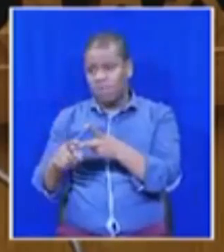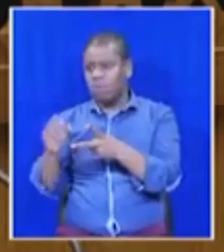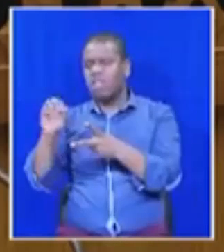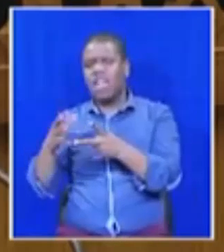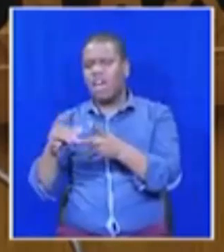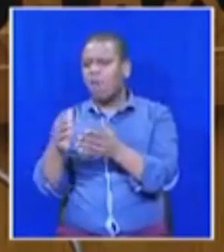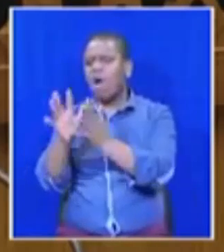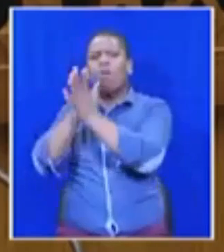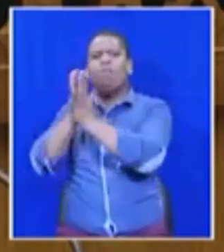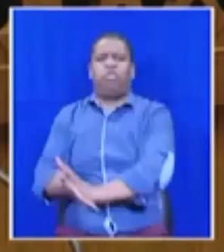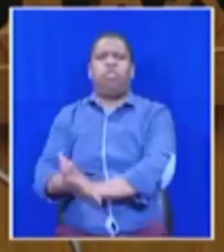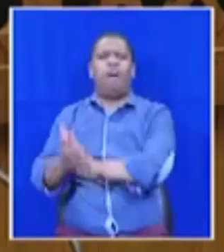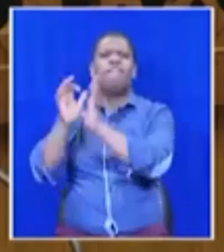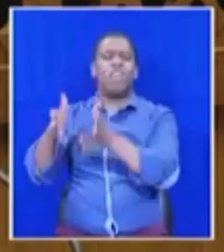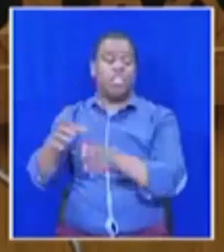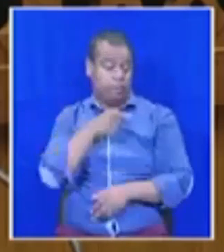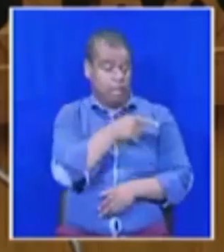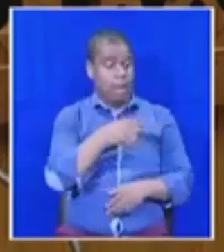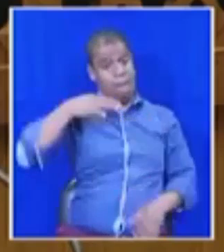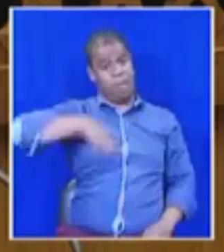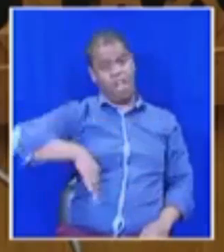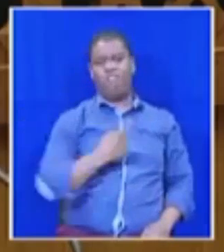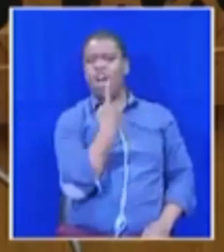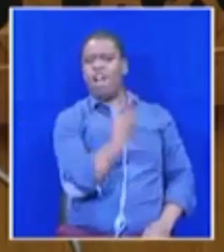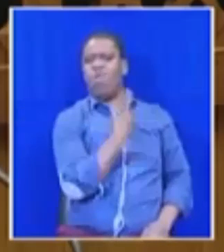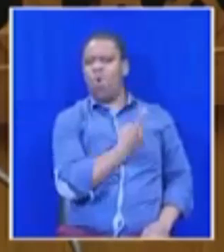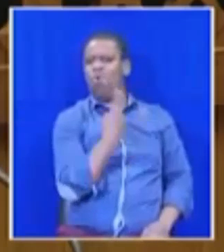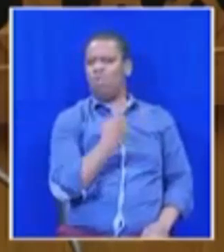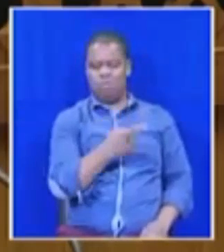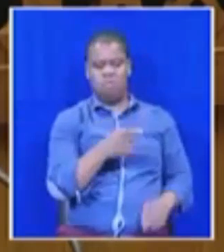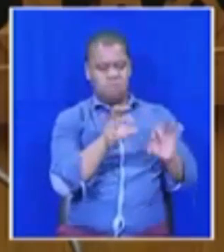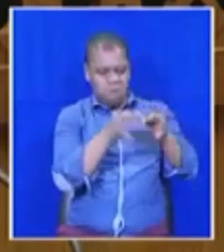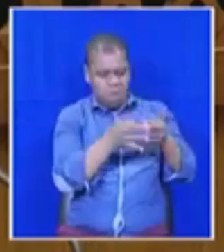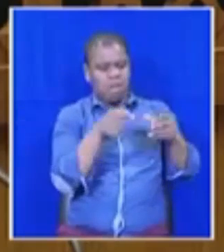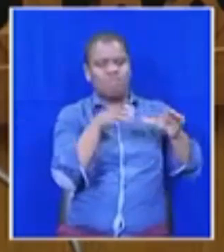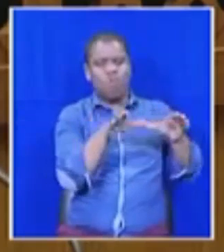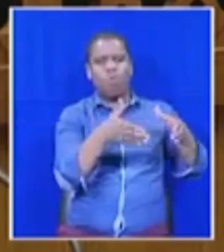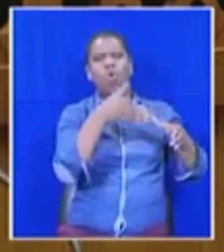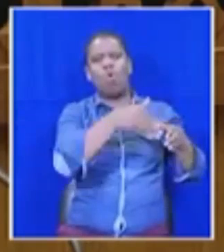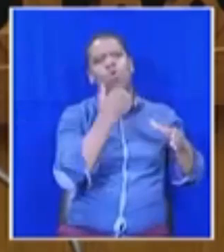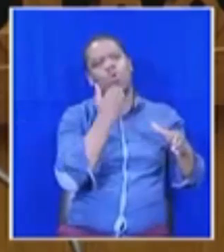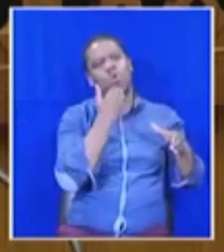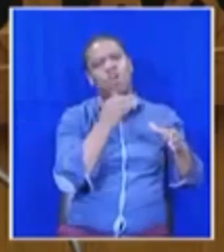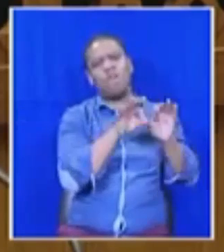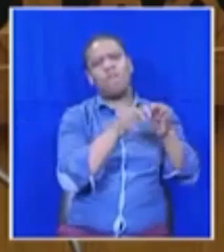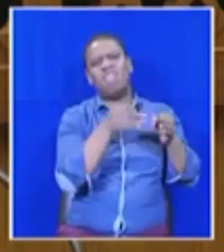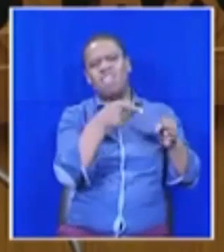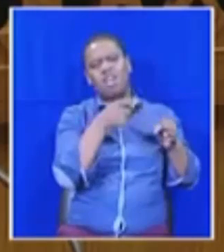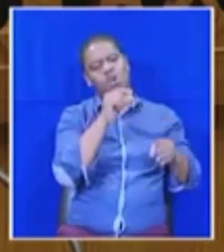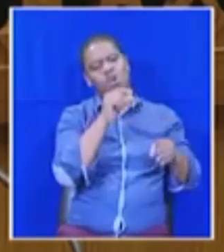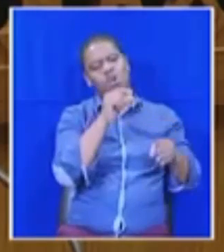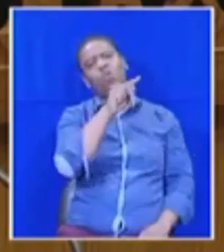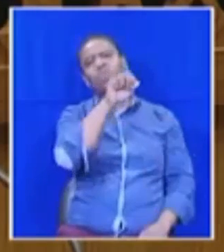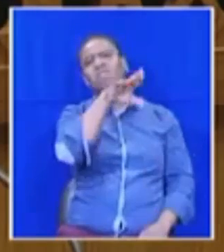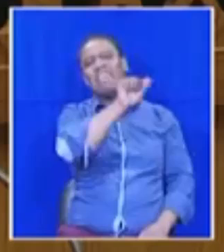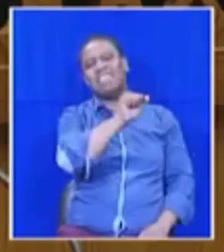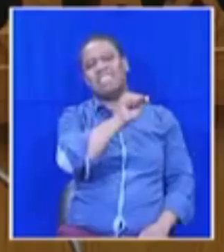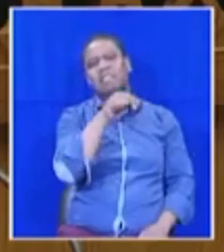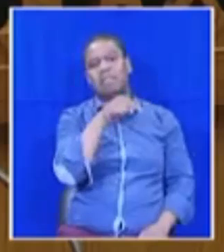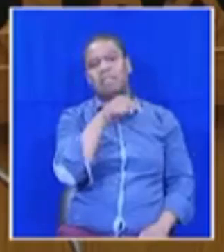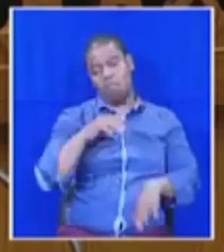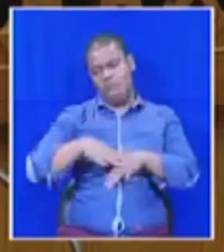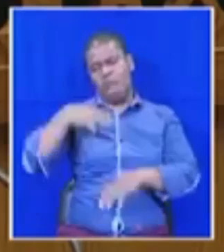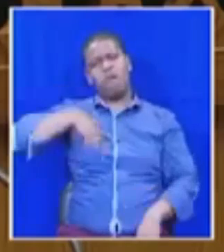need is a well-capacitated institution that will monitor service delivery in all local government institutions